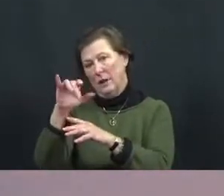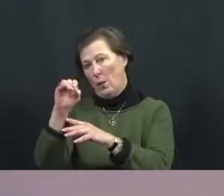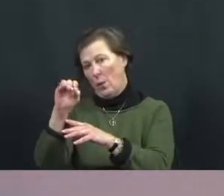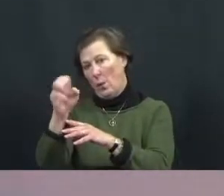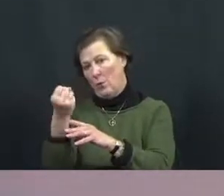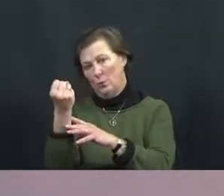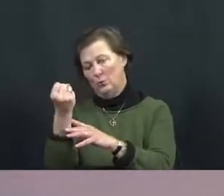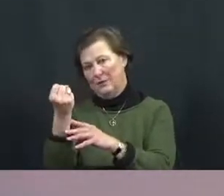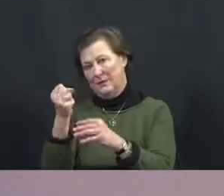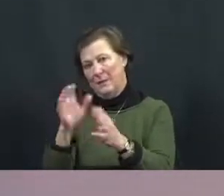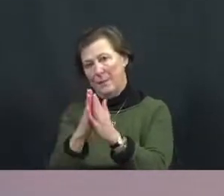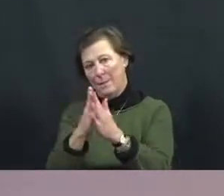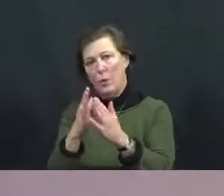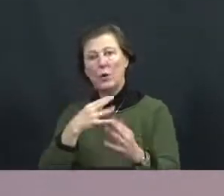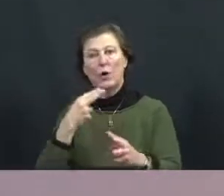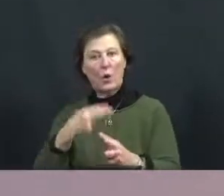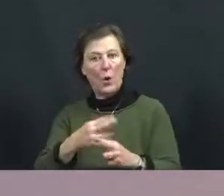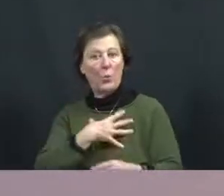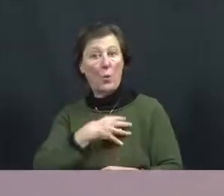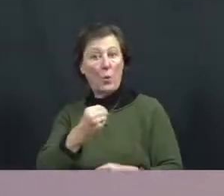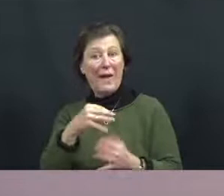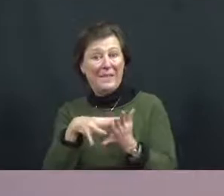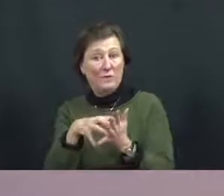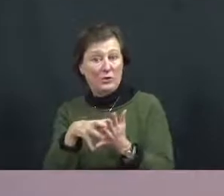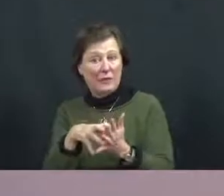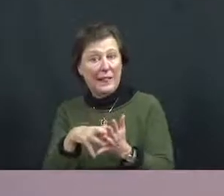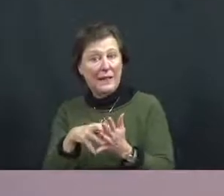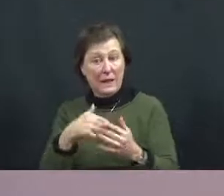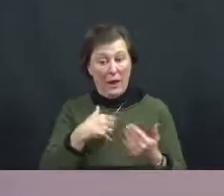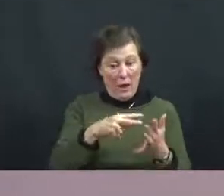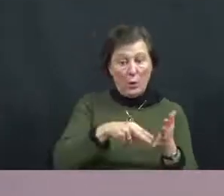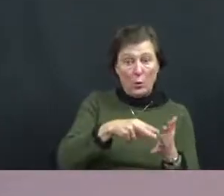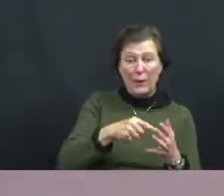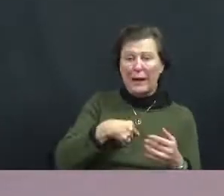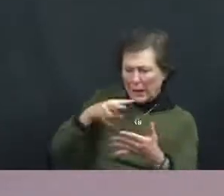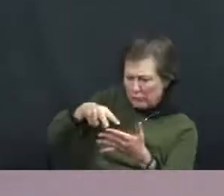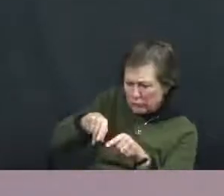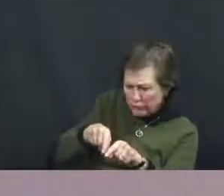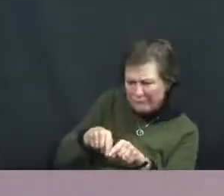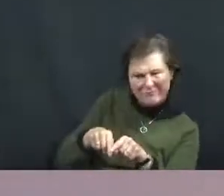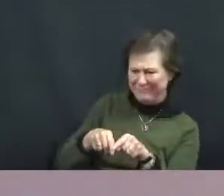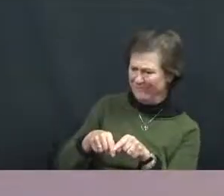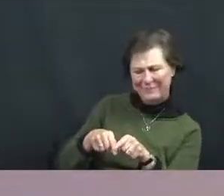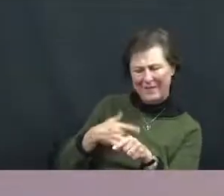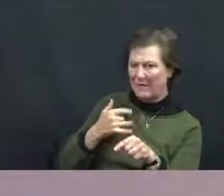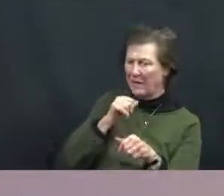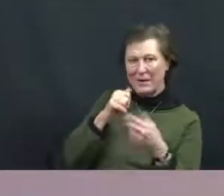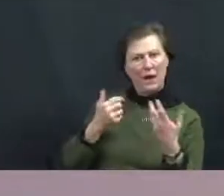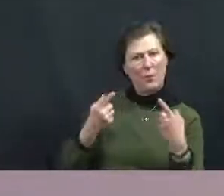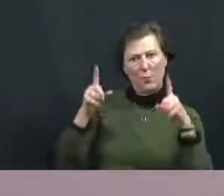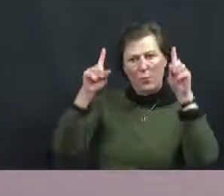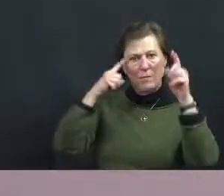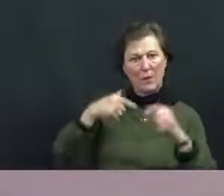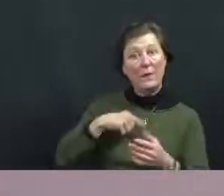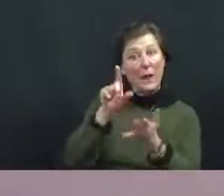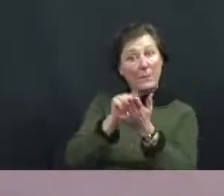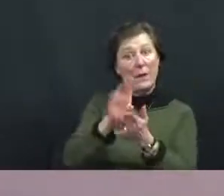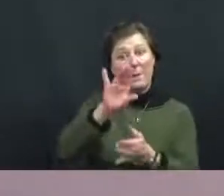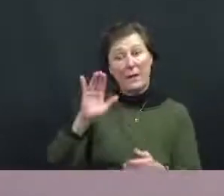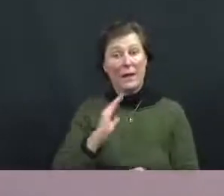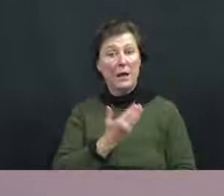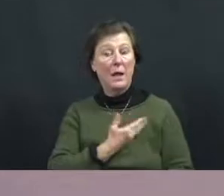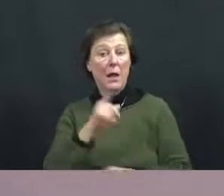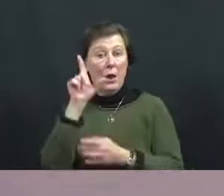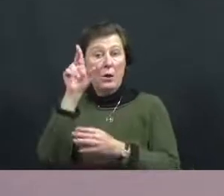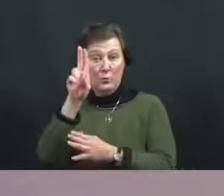purchased and read with great interest, and I discovered that it doesn't work for me. It's published by our own UUA